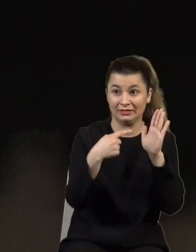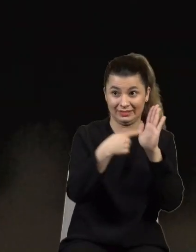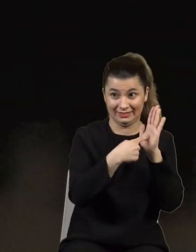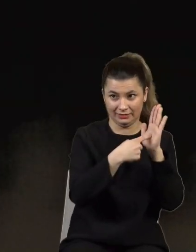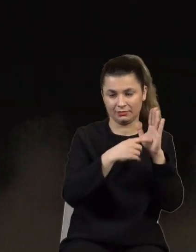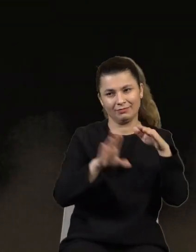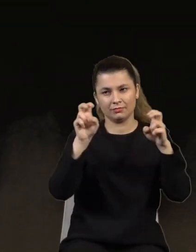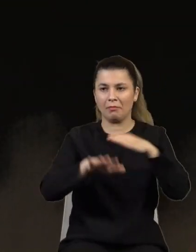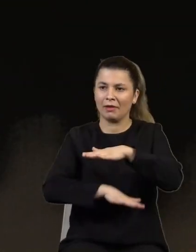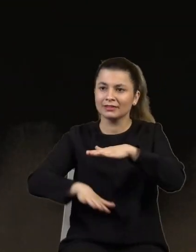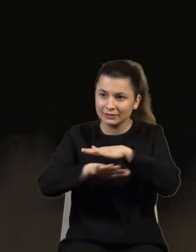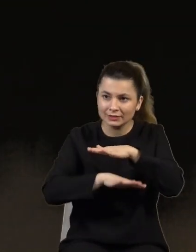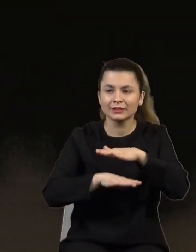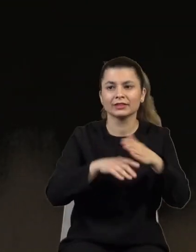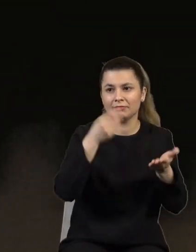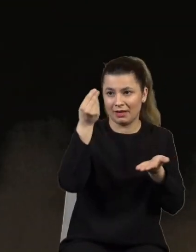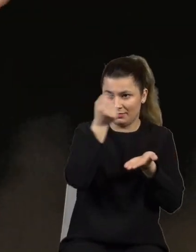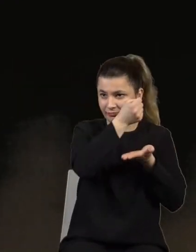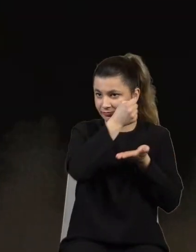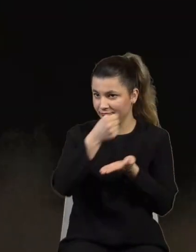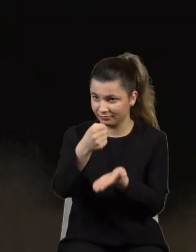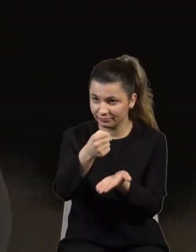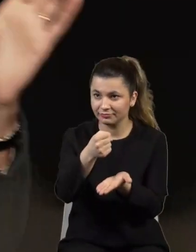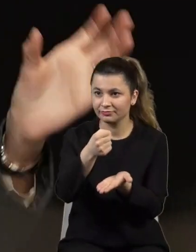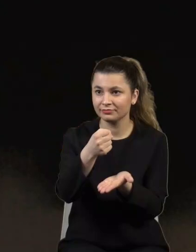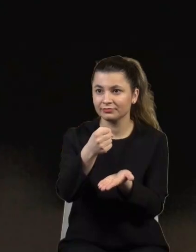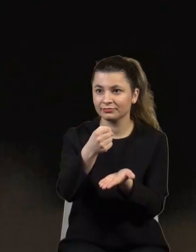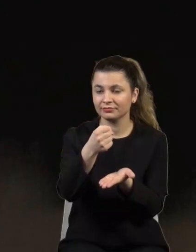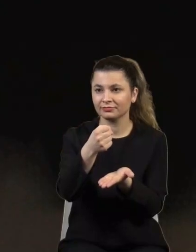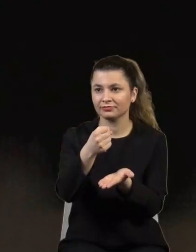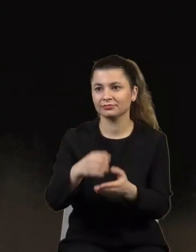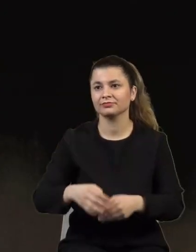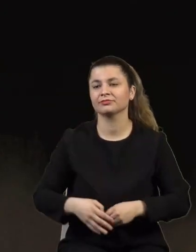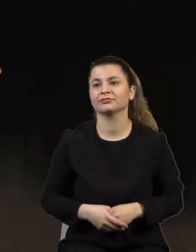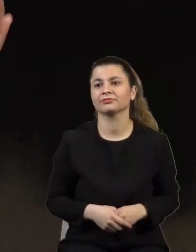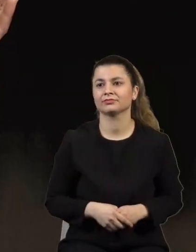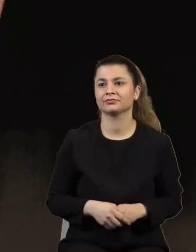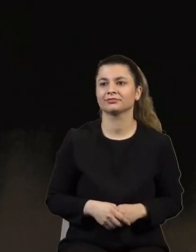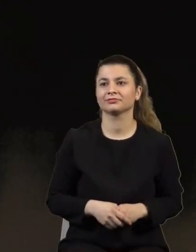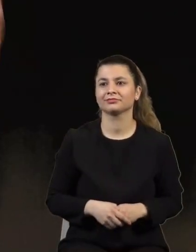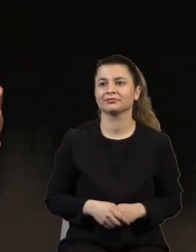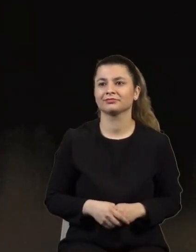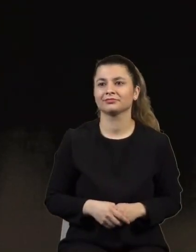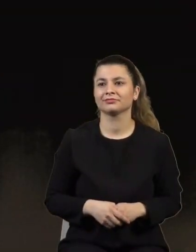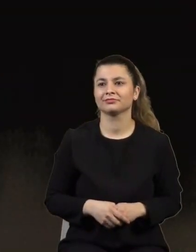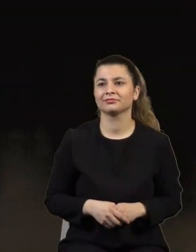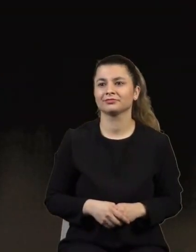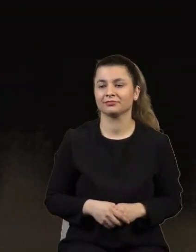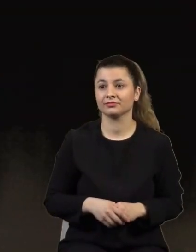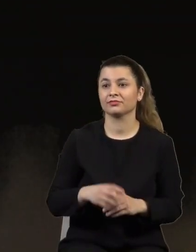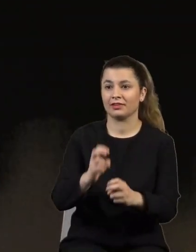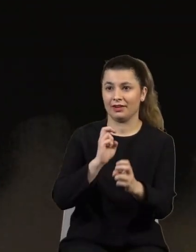transporting is not another objective, it is a mean. And if we want to